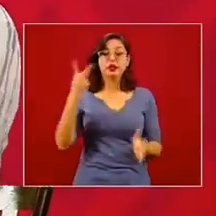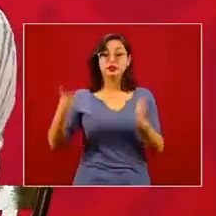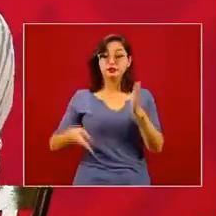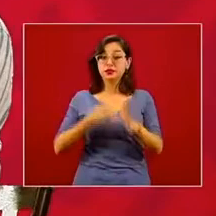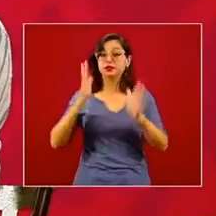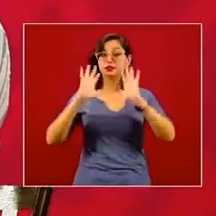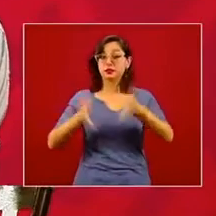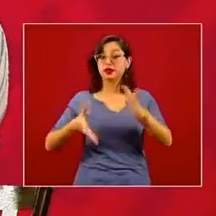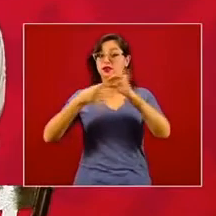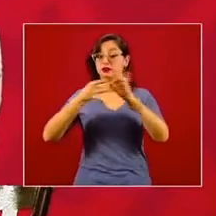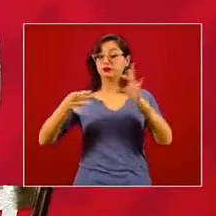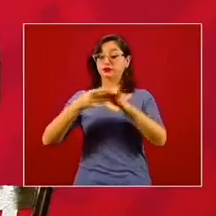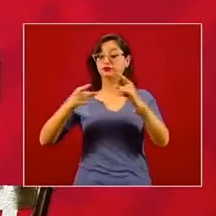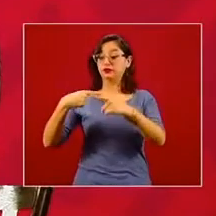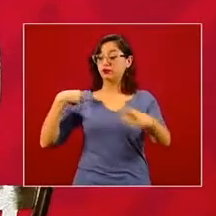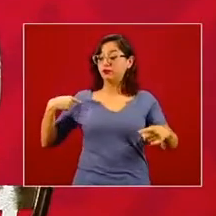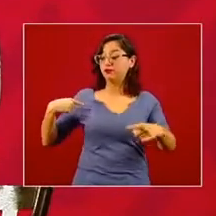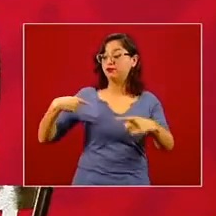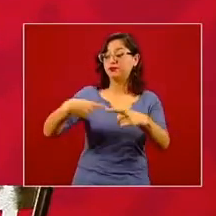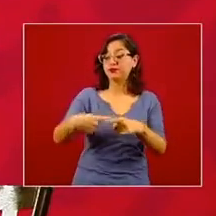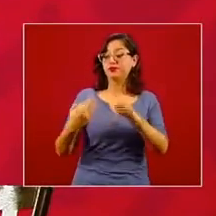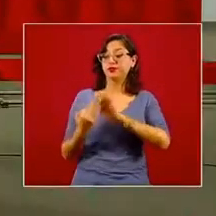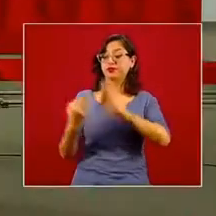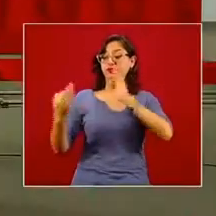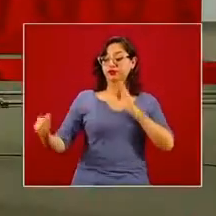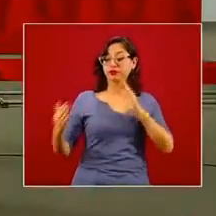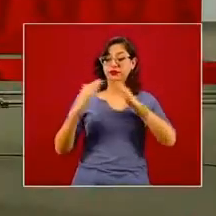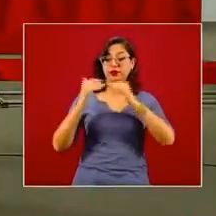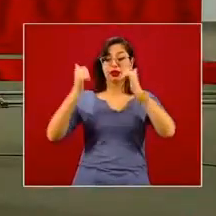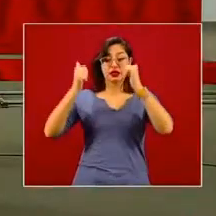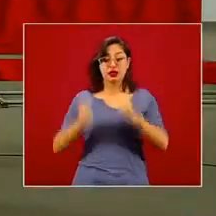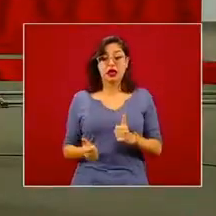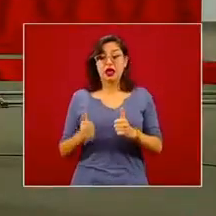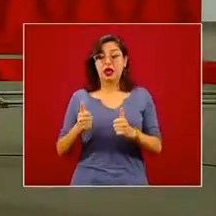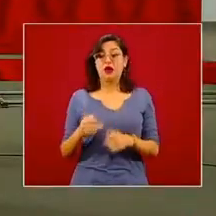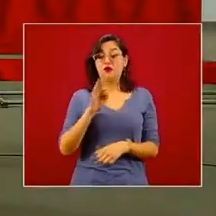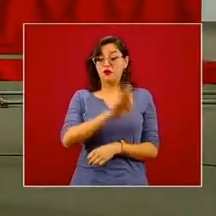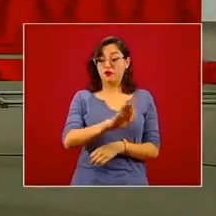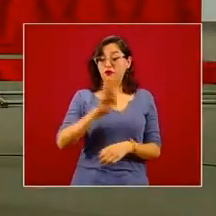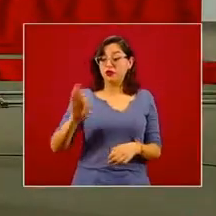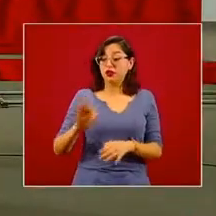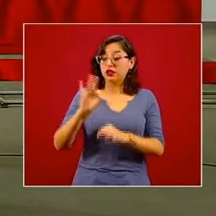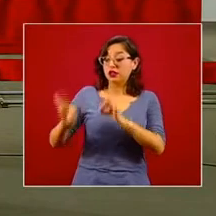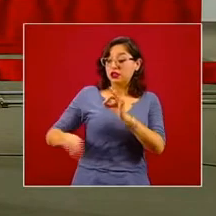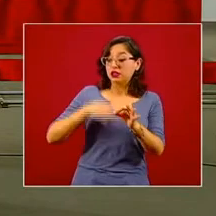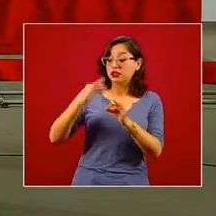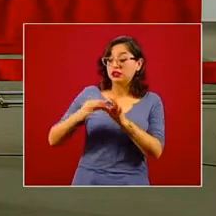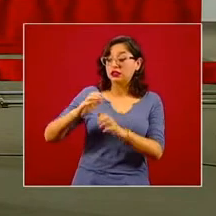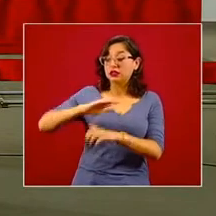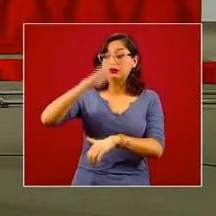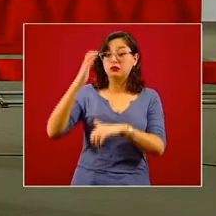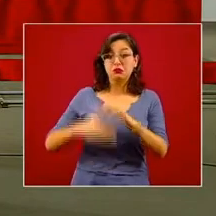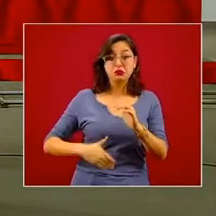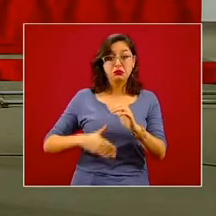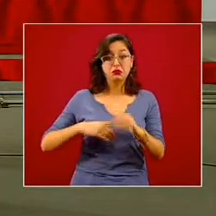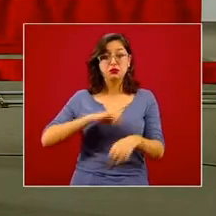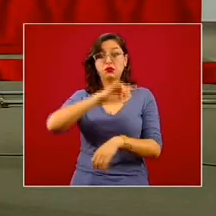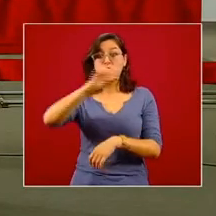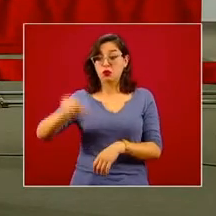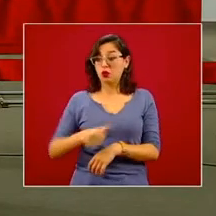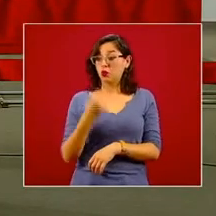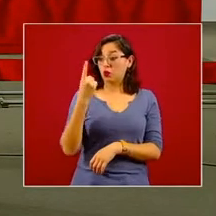week, it's not about getting back to normal. Once the campaign ends, the